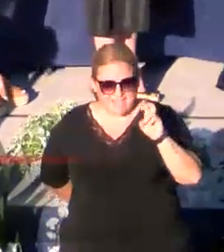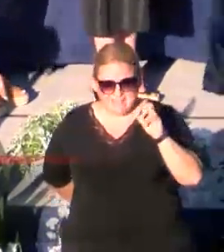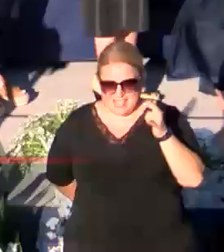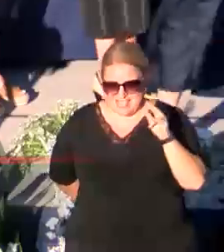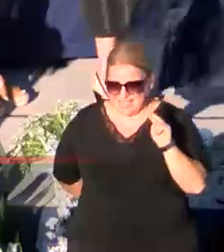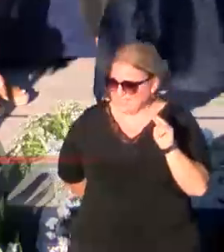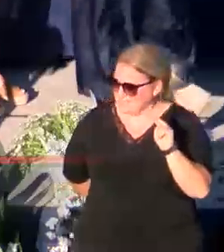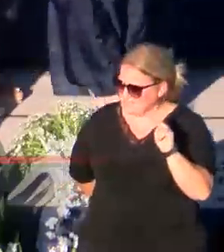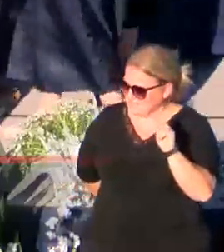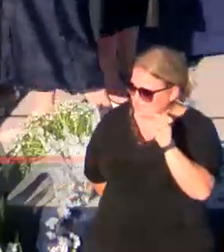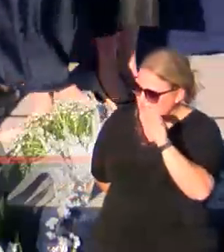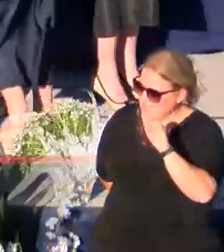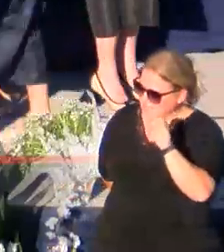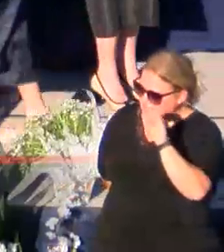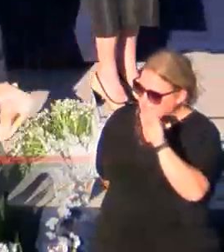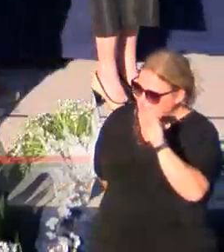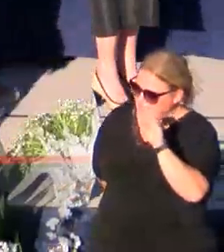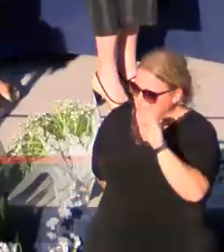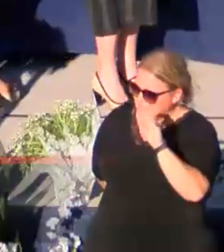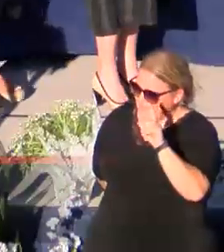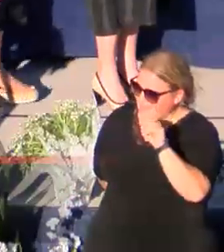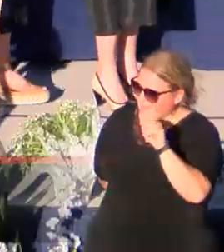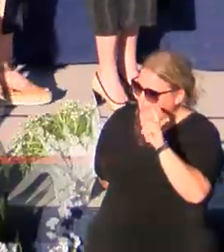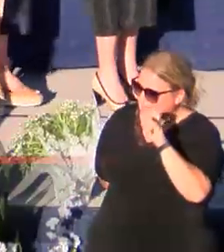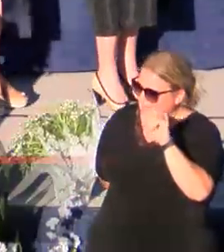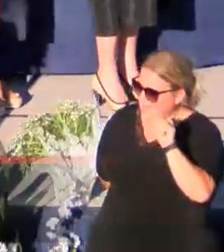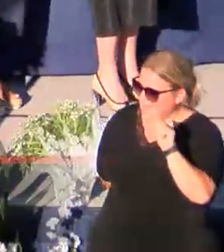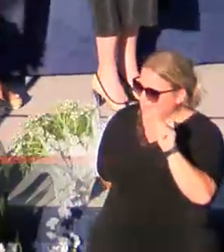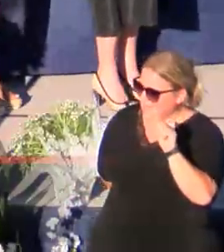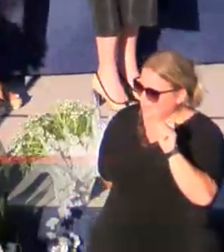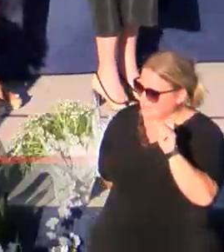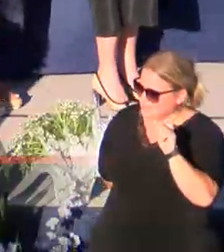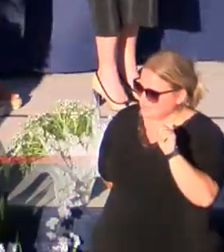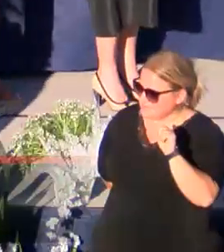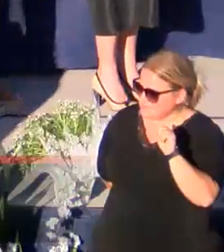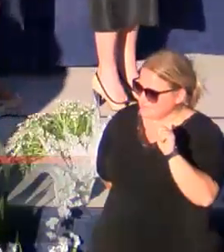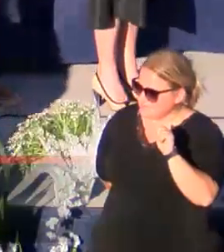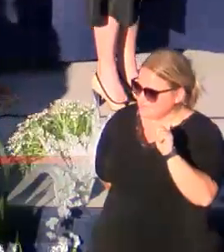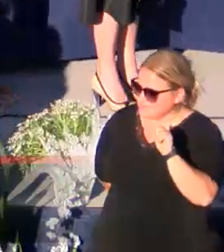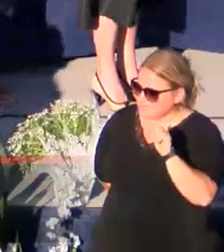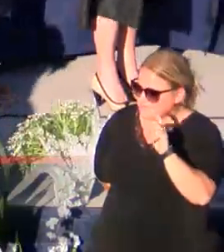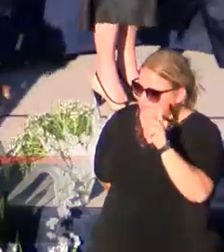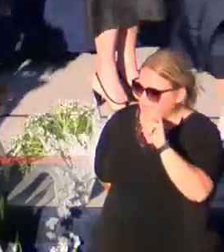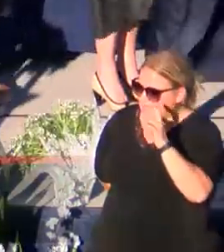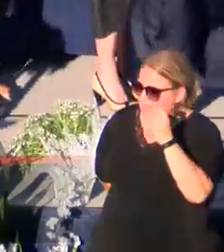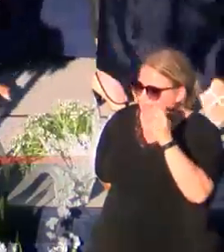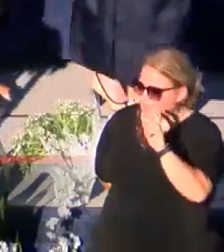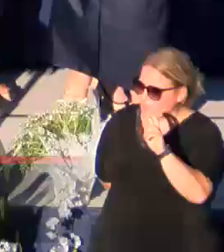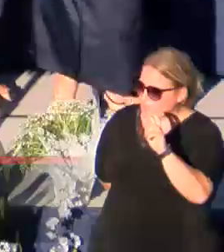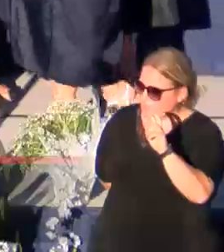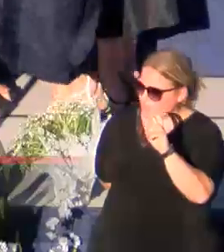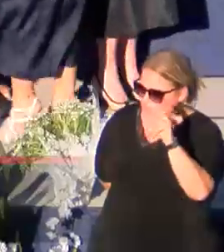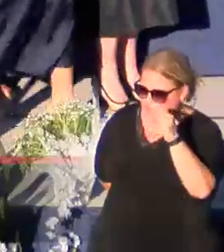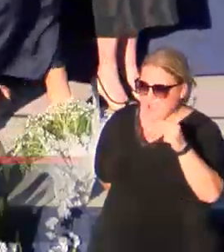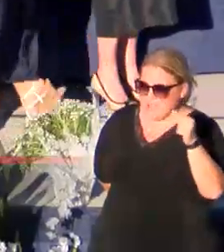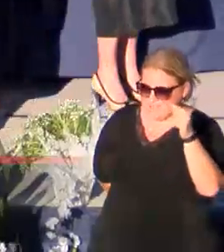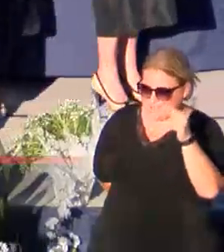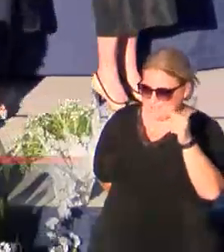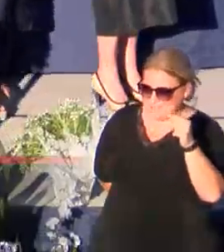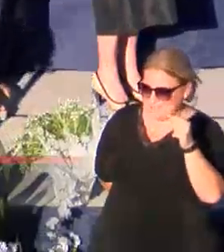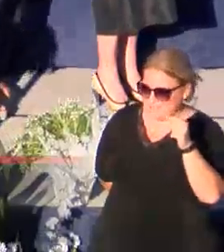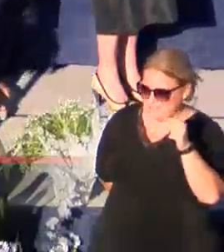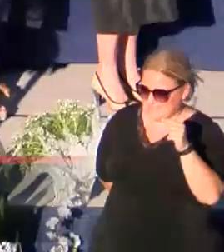Ortega. Lelia Redding. Kyler Gross.